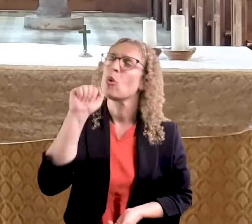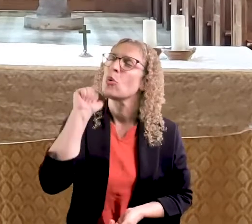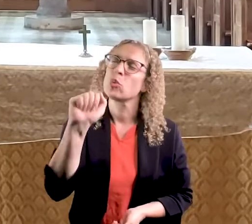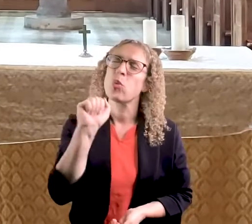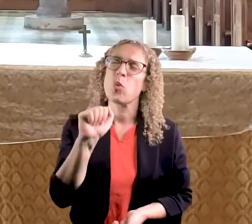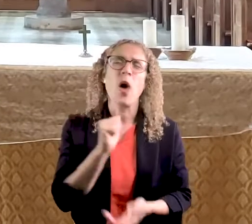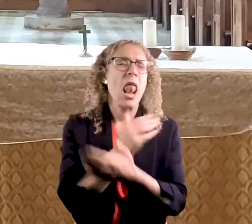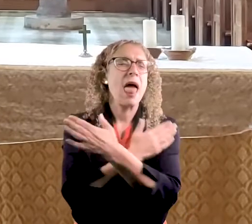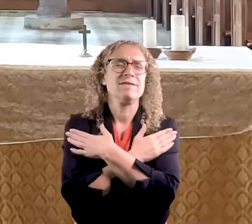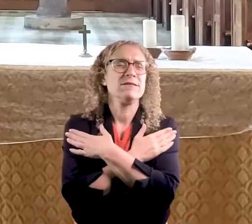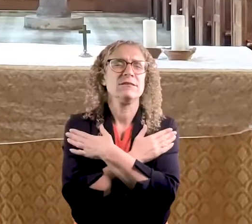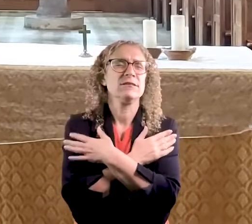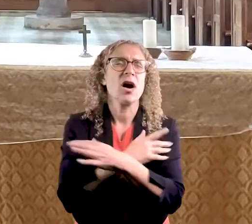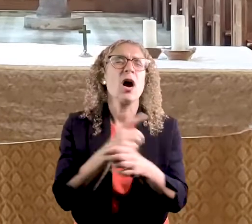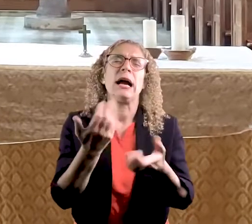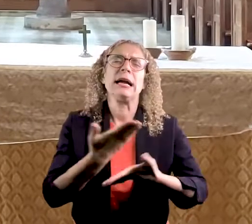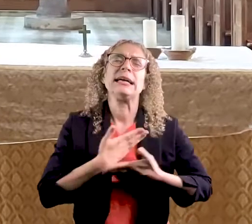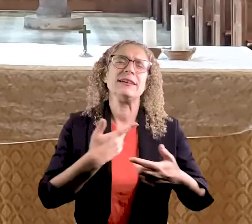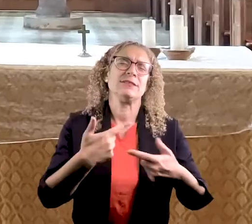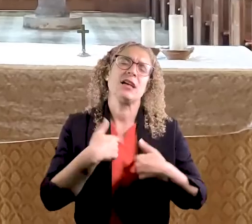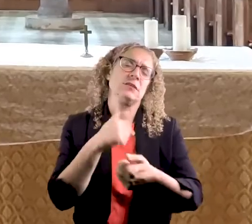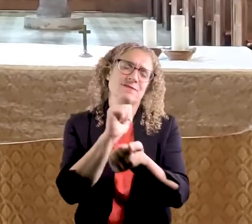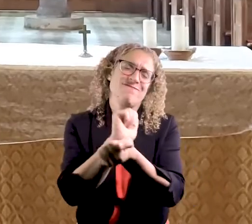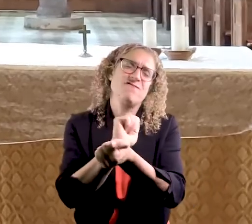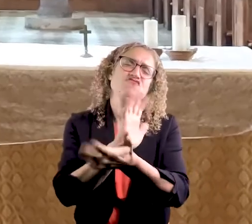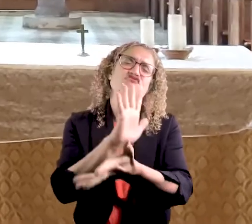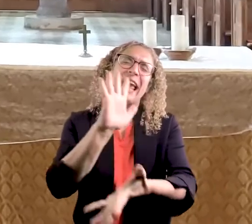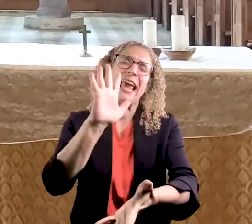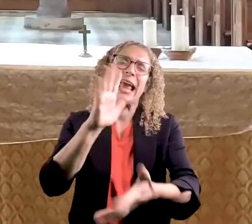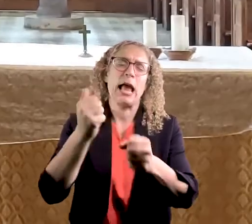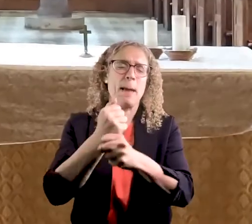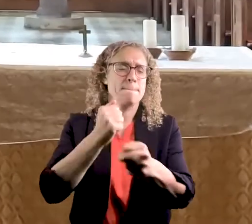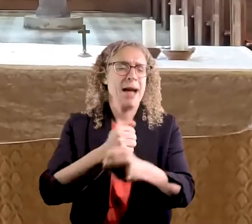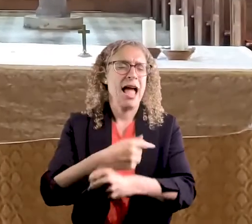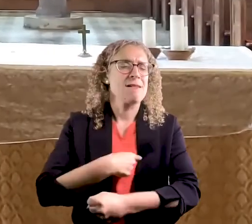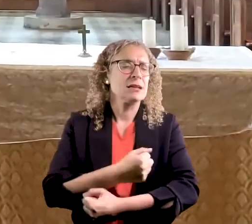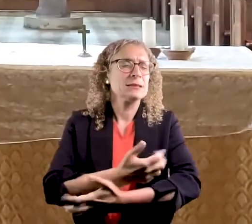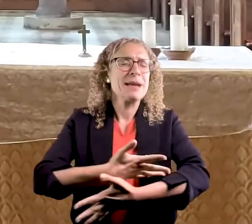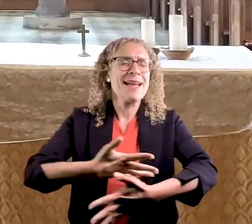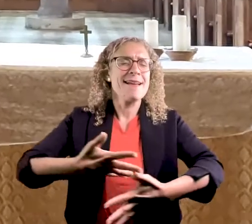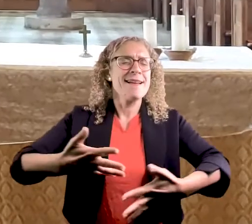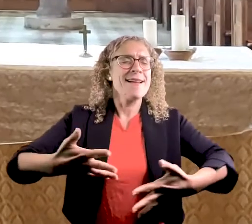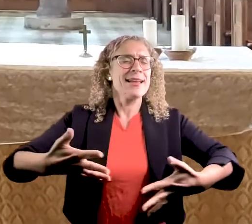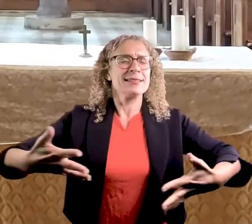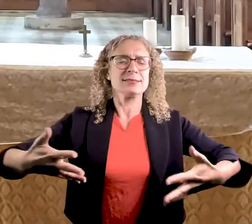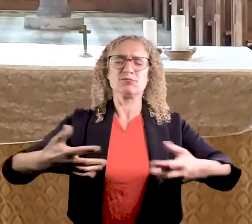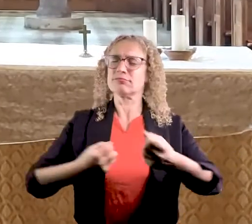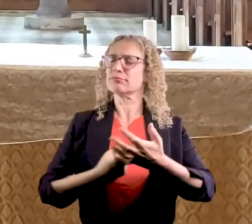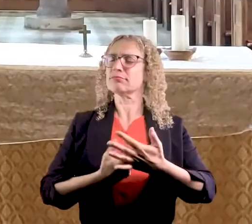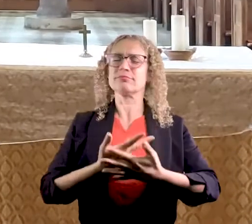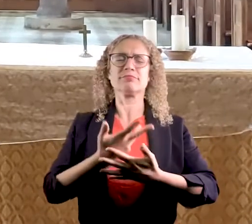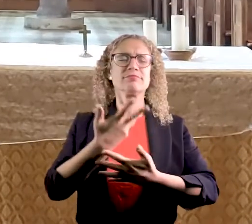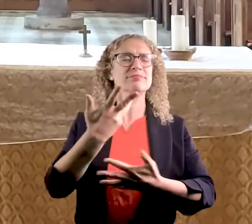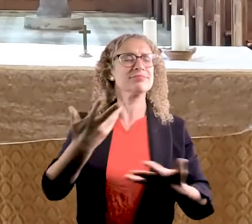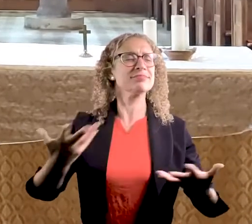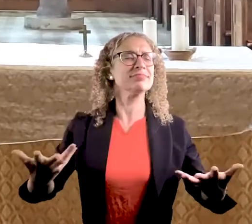Your love never binds us. It expands us and liberates